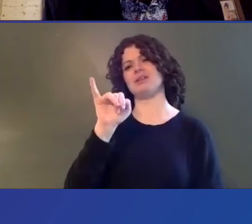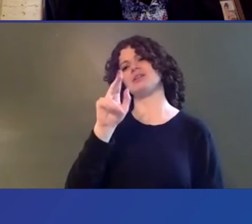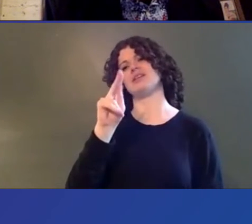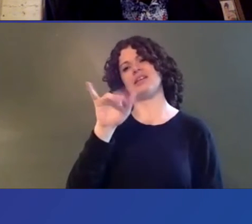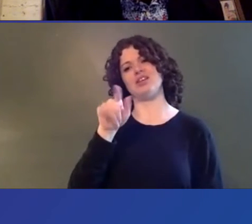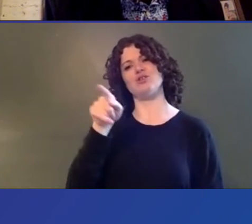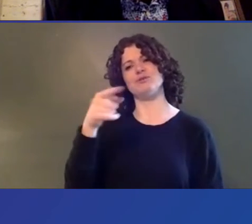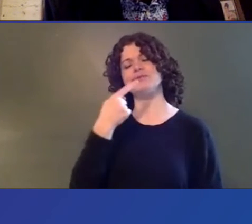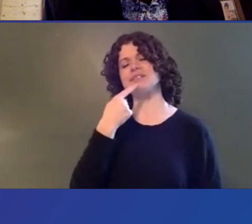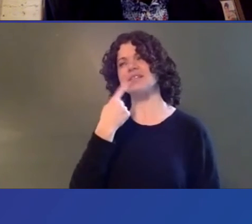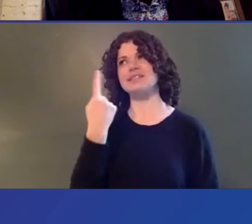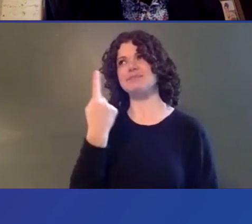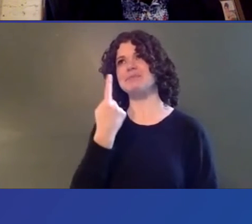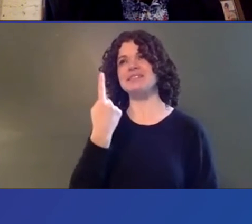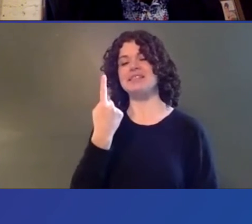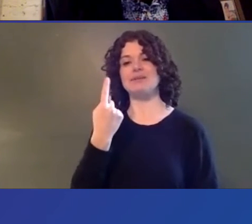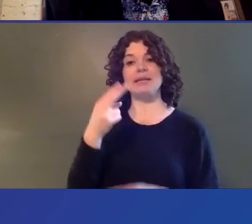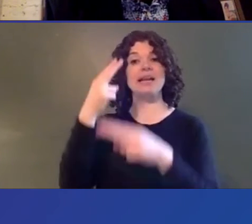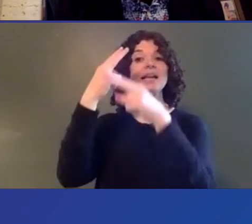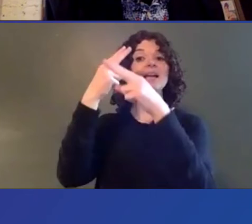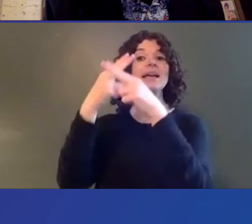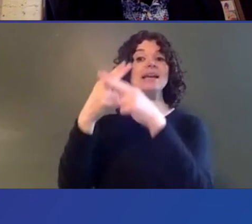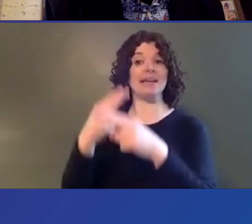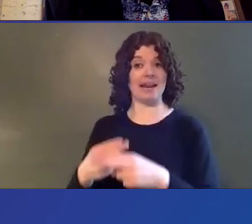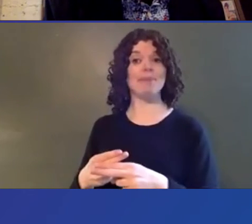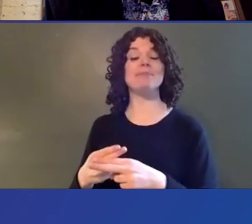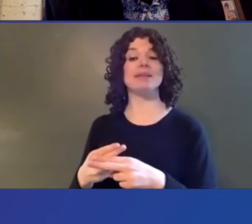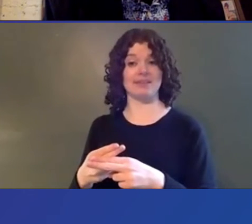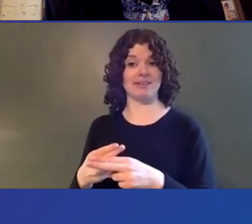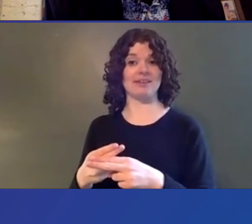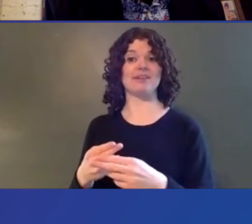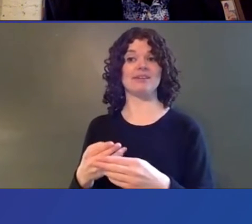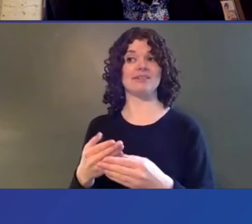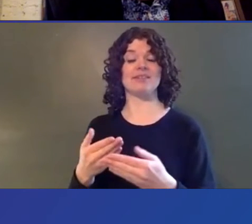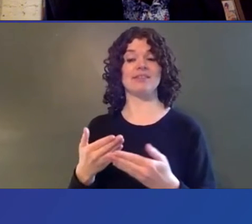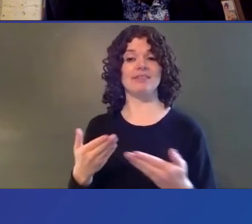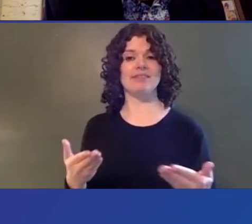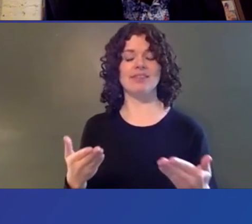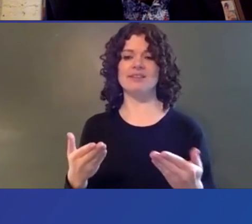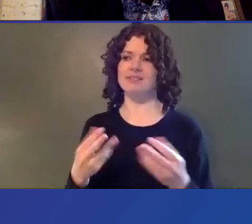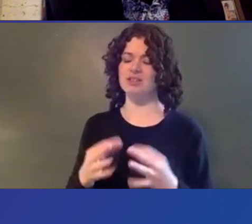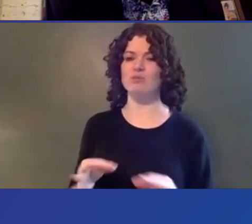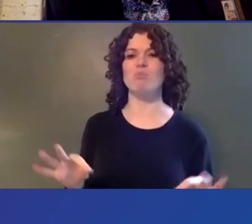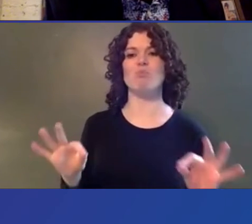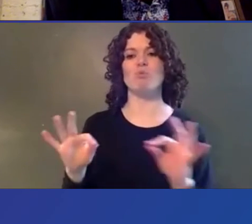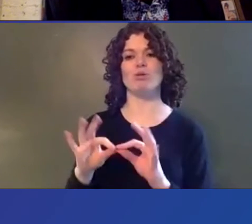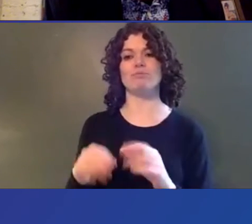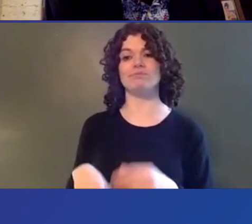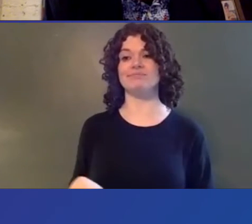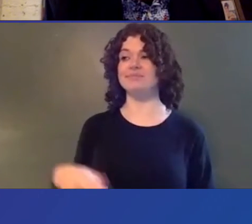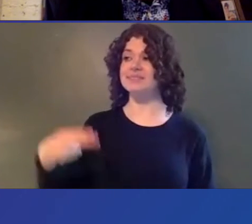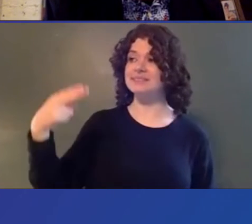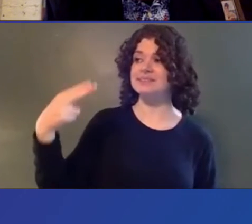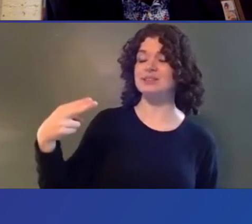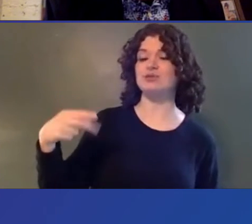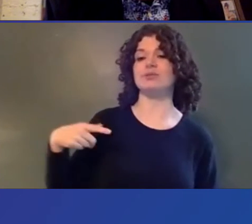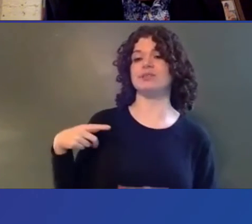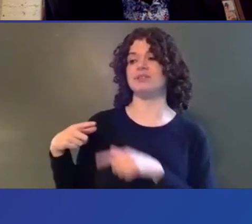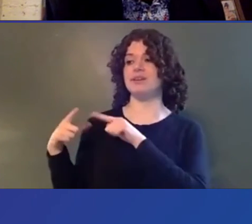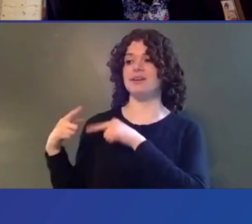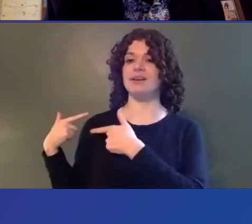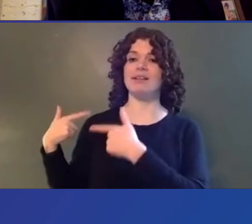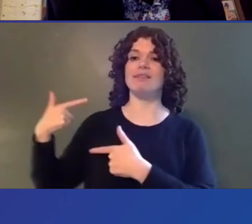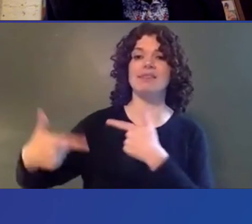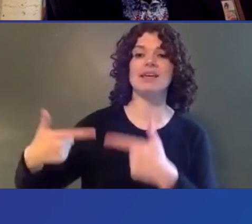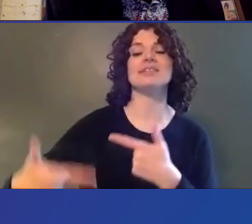naming of things is very important. The naming of history, the naming of legacy, the naming of where you've been so that you can know where you're going. It's something that's